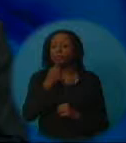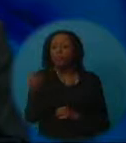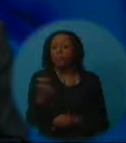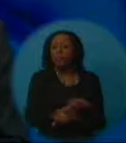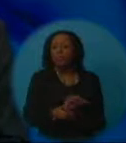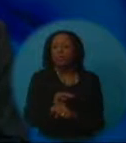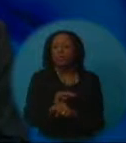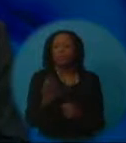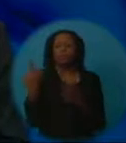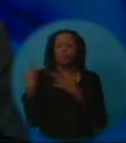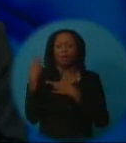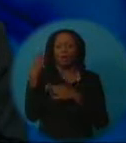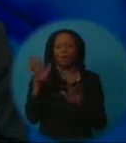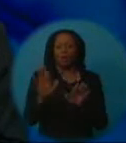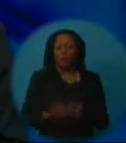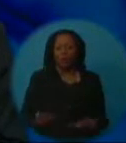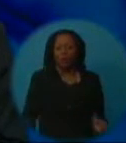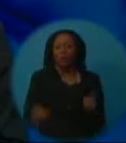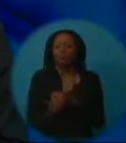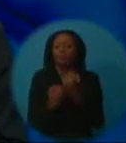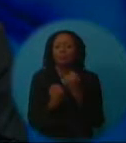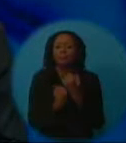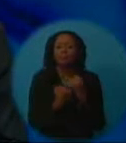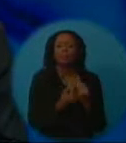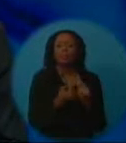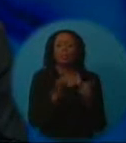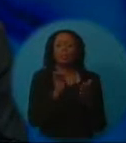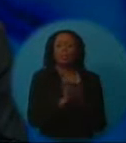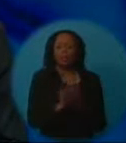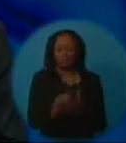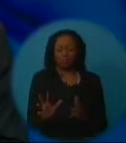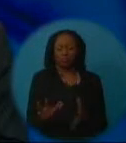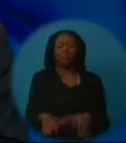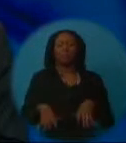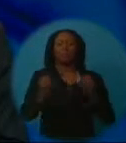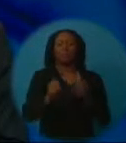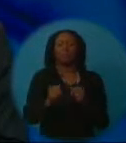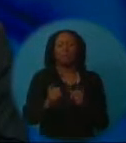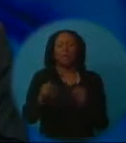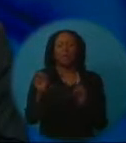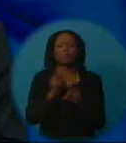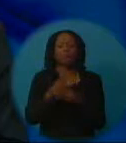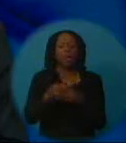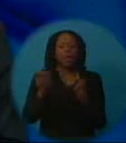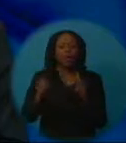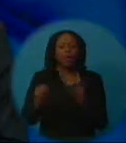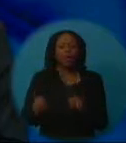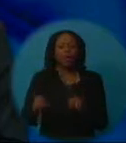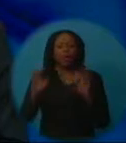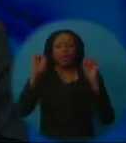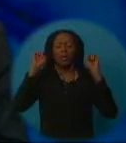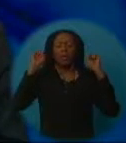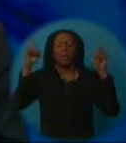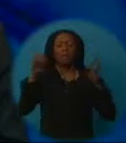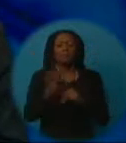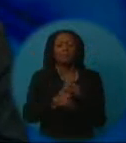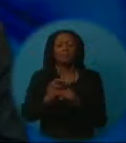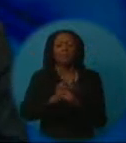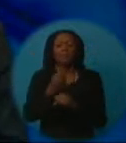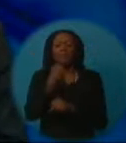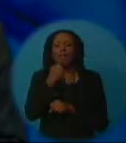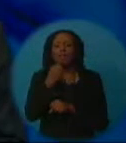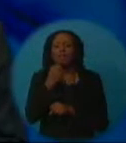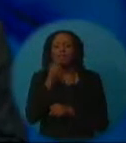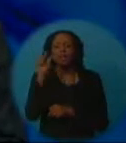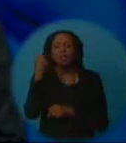instructed the ministry with responsibility for child support matters to implement the measures as soon as possible. The Education Minister says